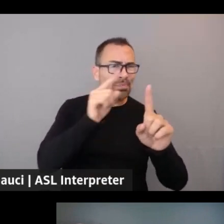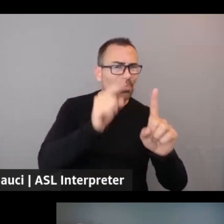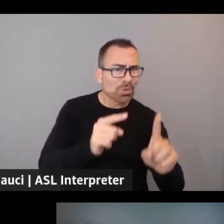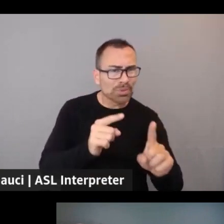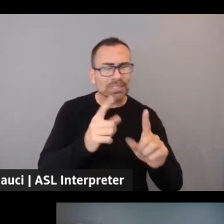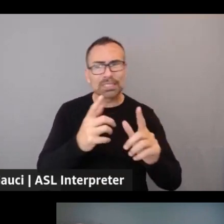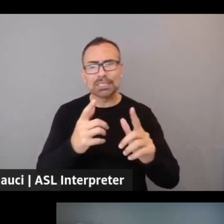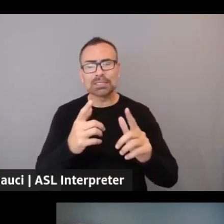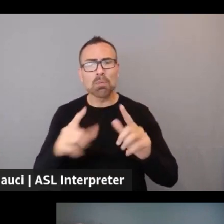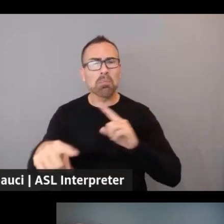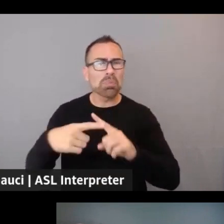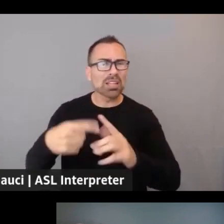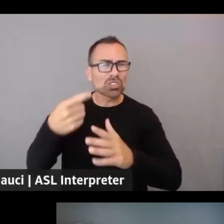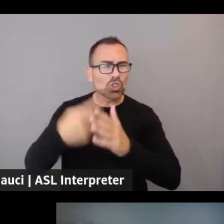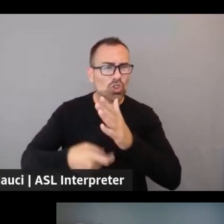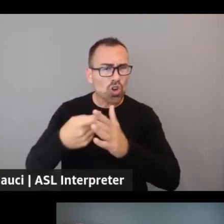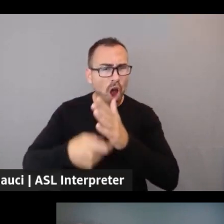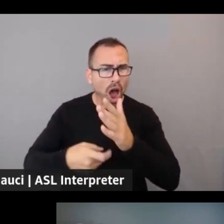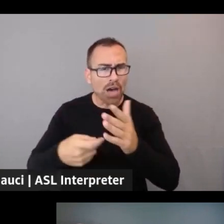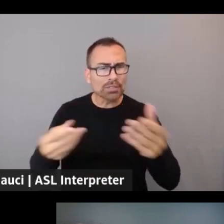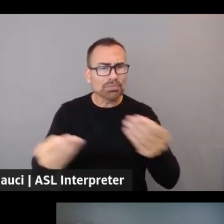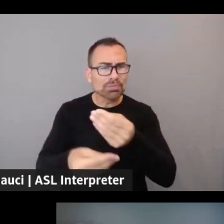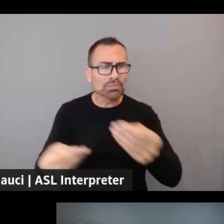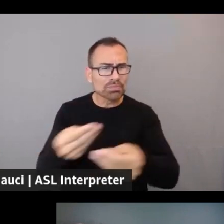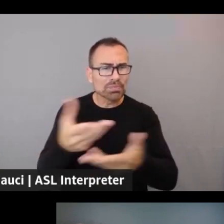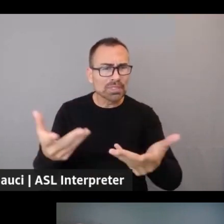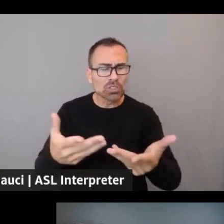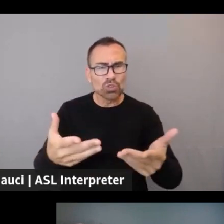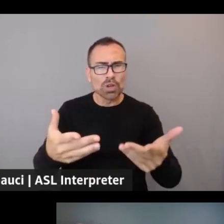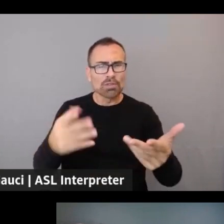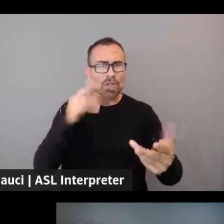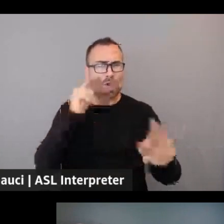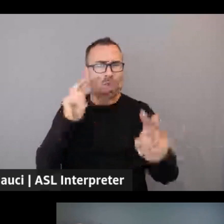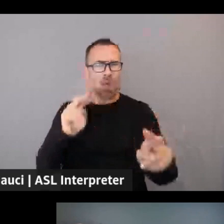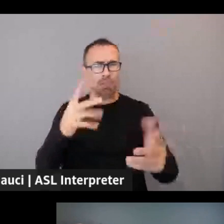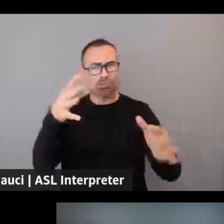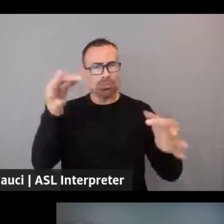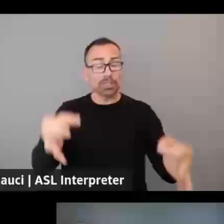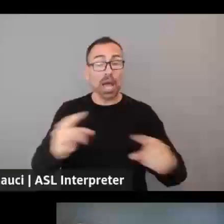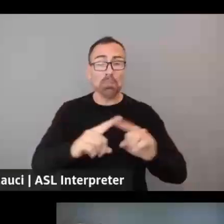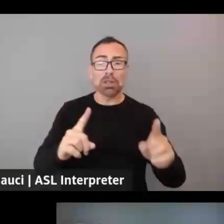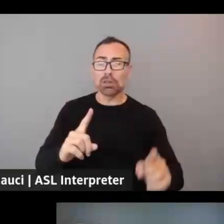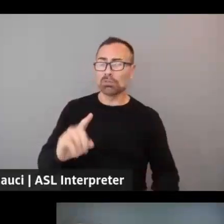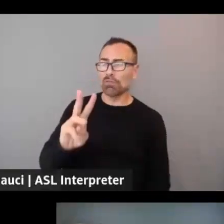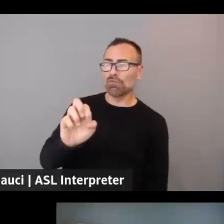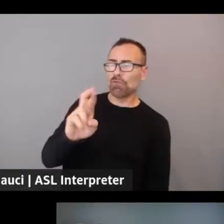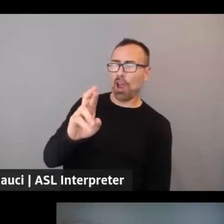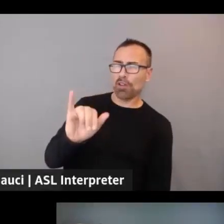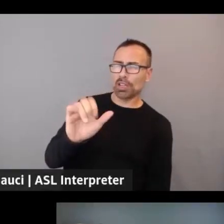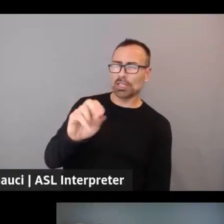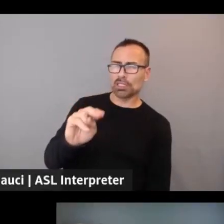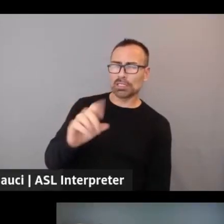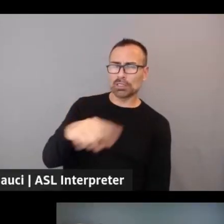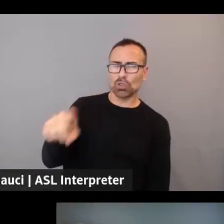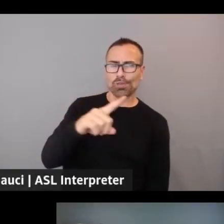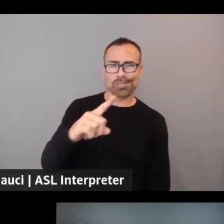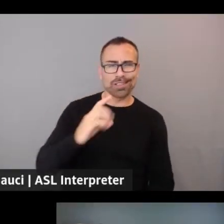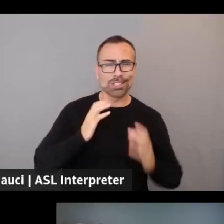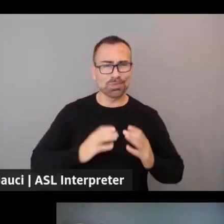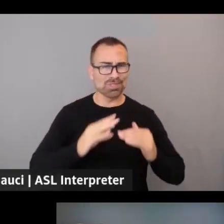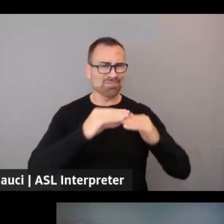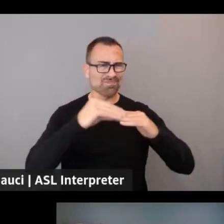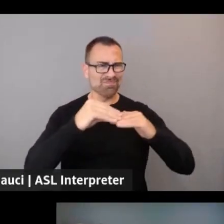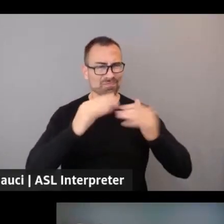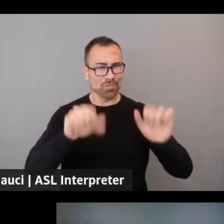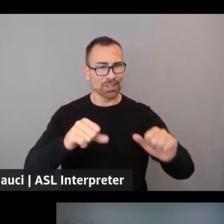trade-off that customers need to decide, but there are variants that customers can choose from. Yeah, it sounds like it gives customers an opportunity to